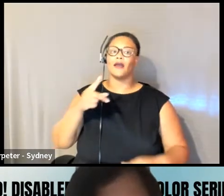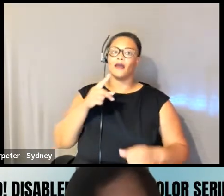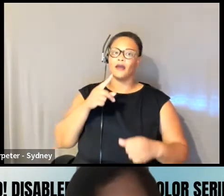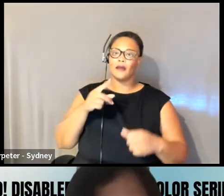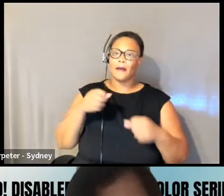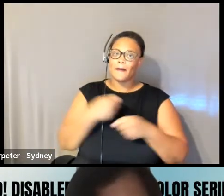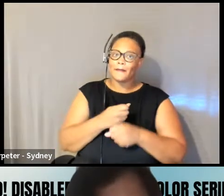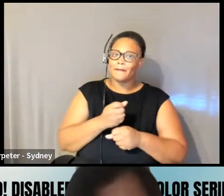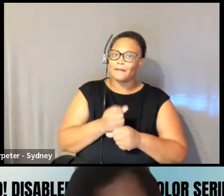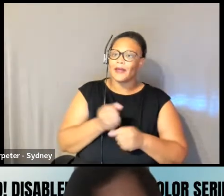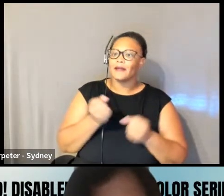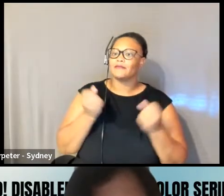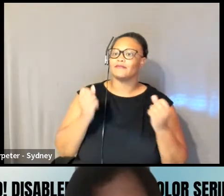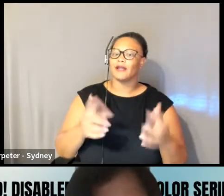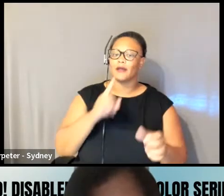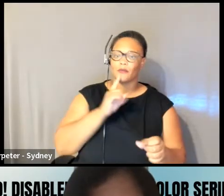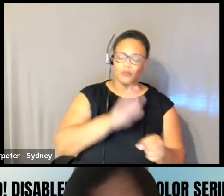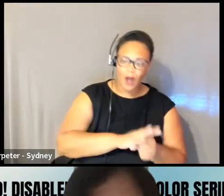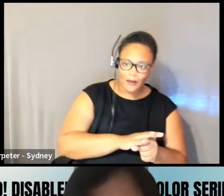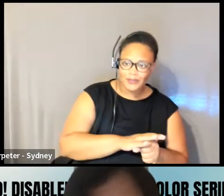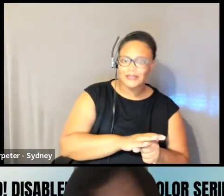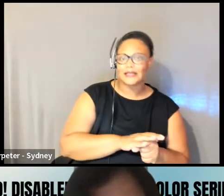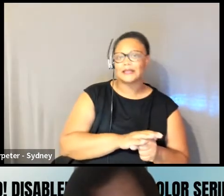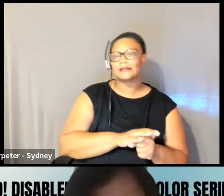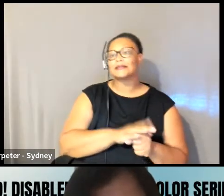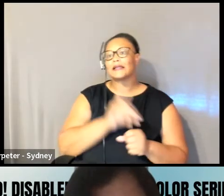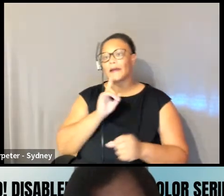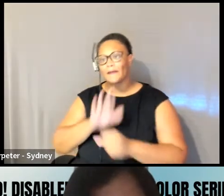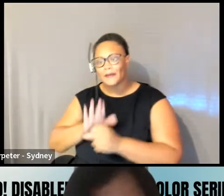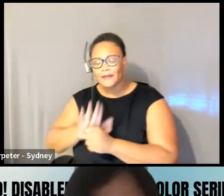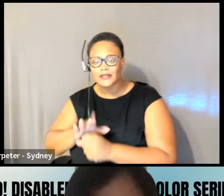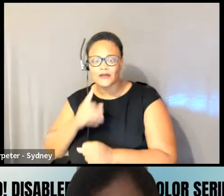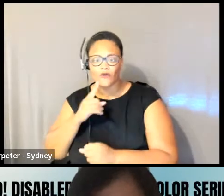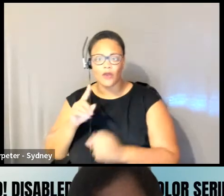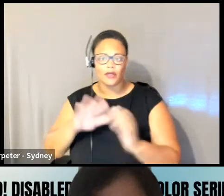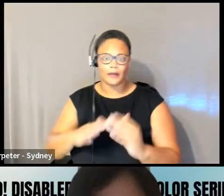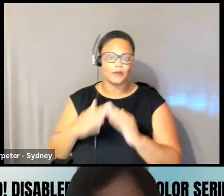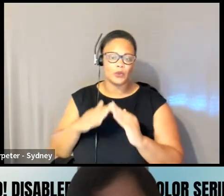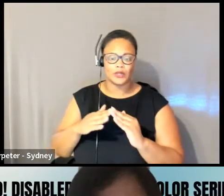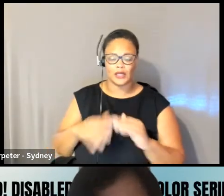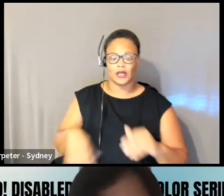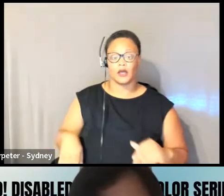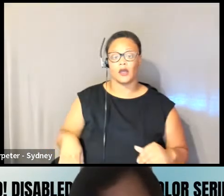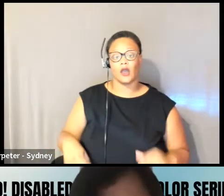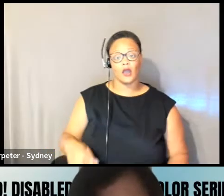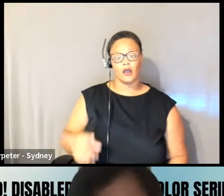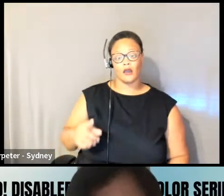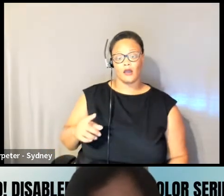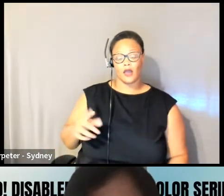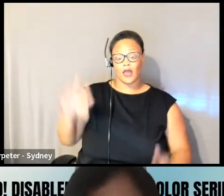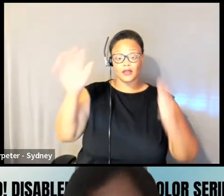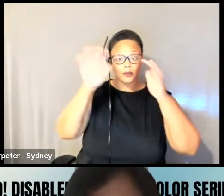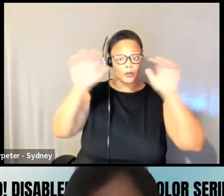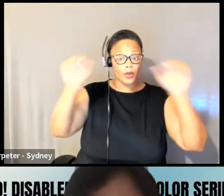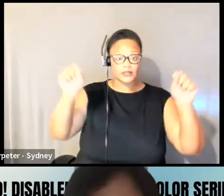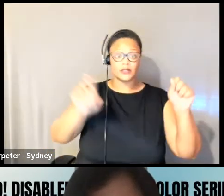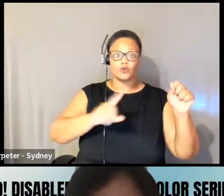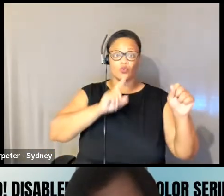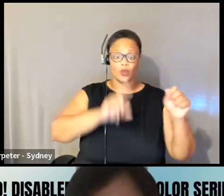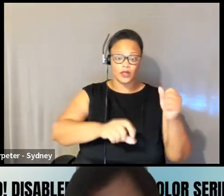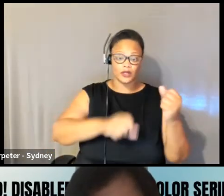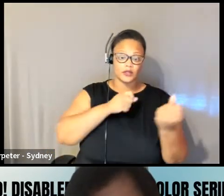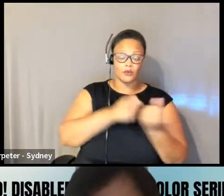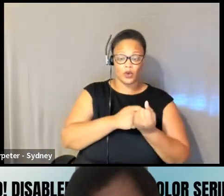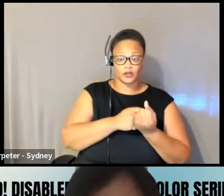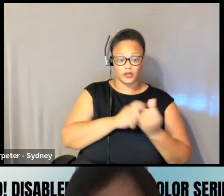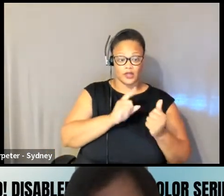the disability community. And I know one of the things the president's been really big on within this first